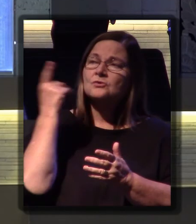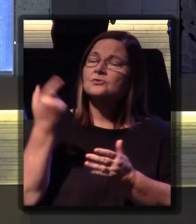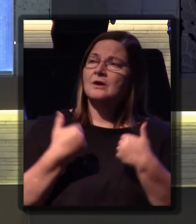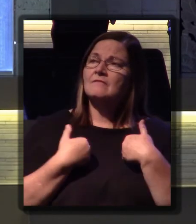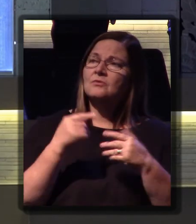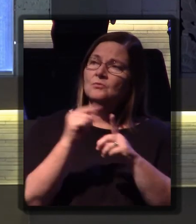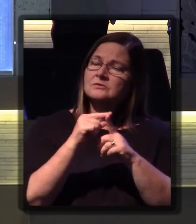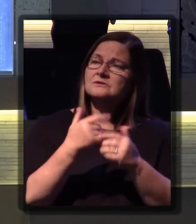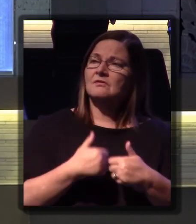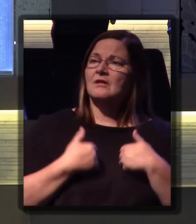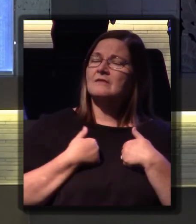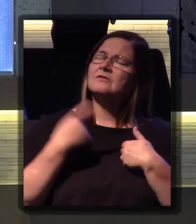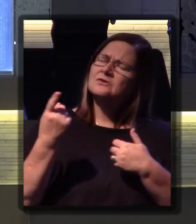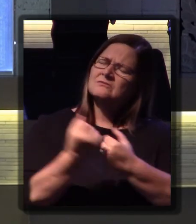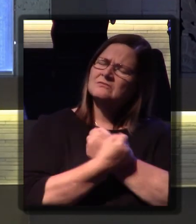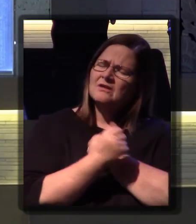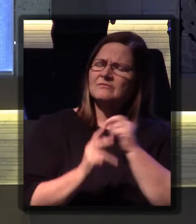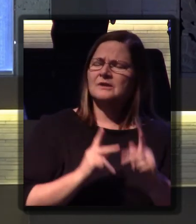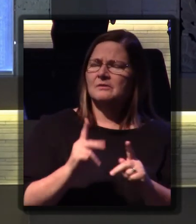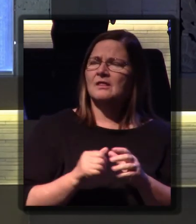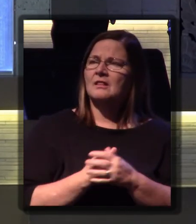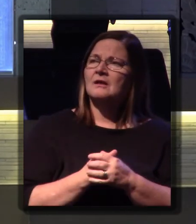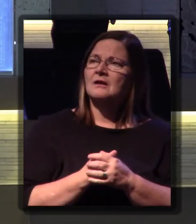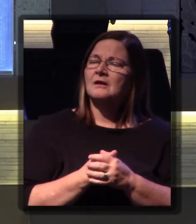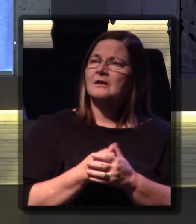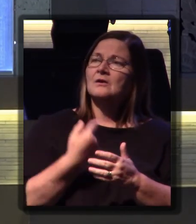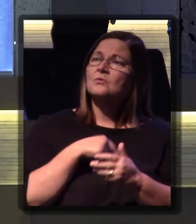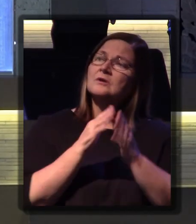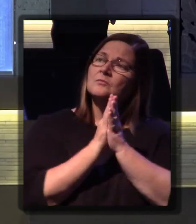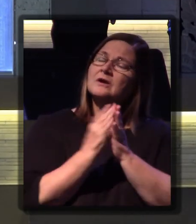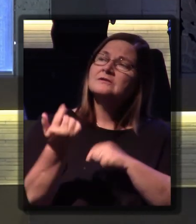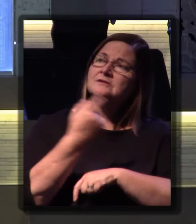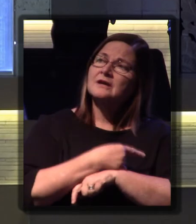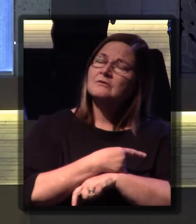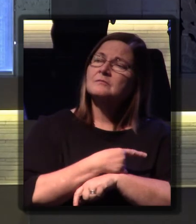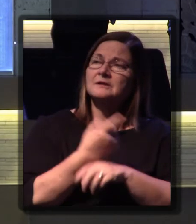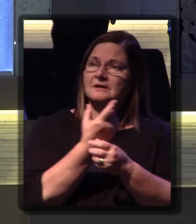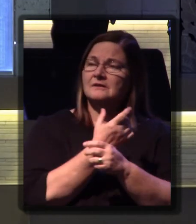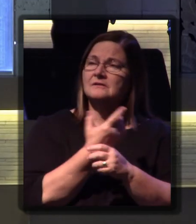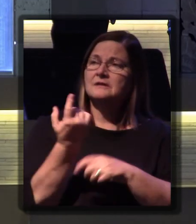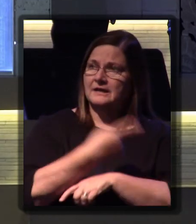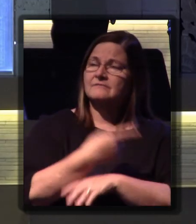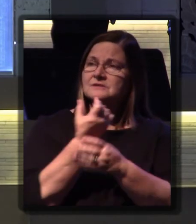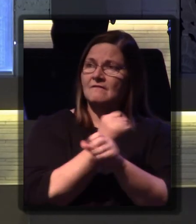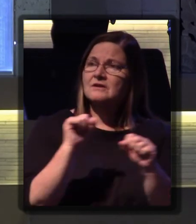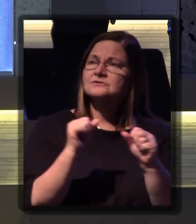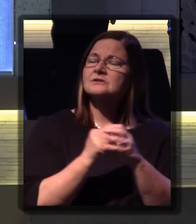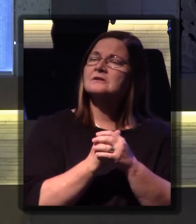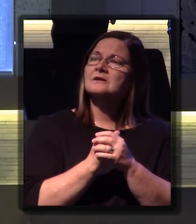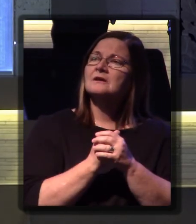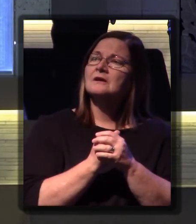Lord, we ask and pray that because we know you have the words of life and you love